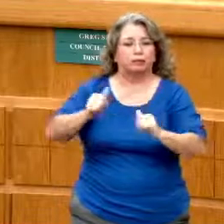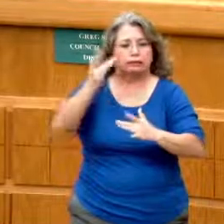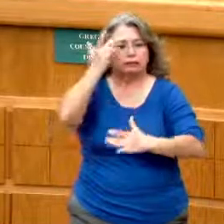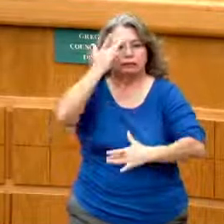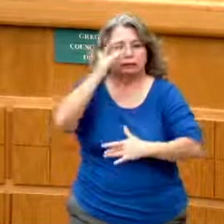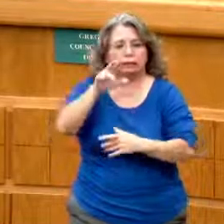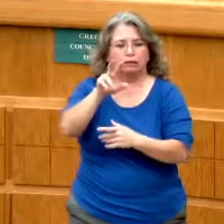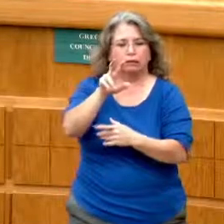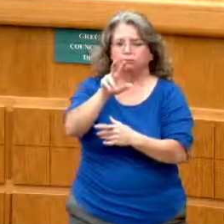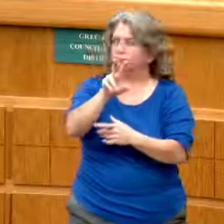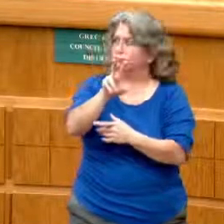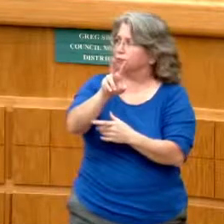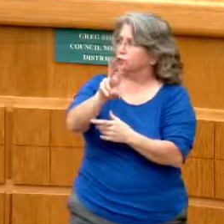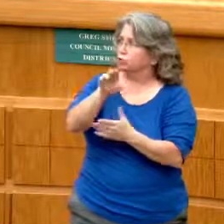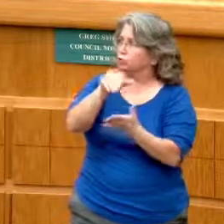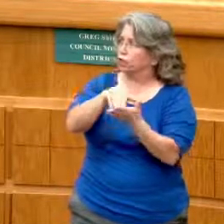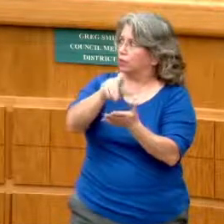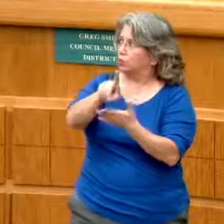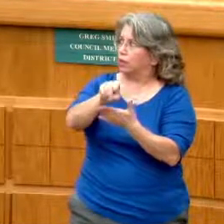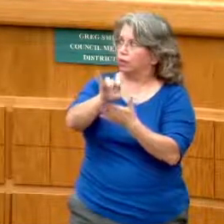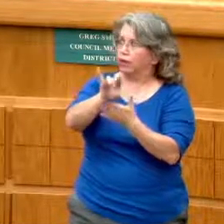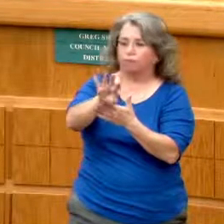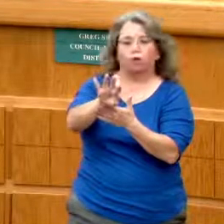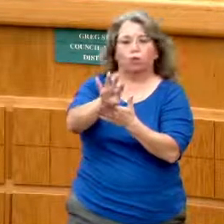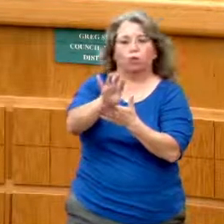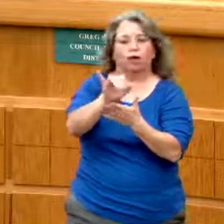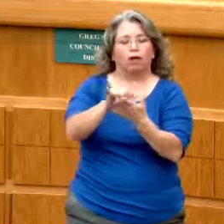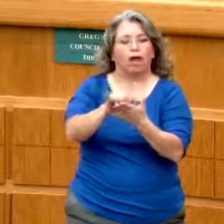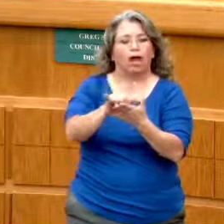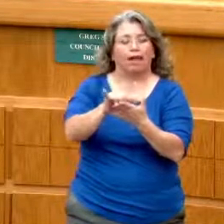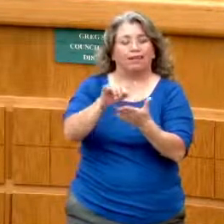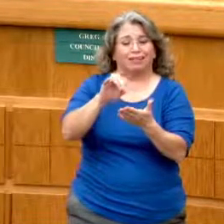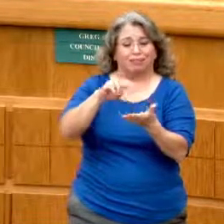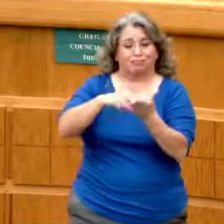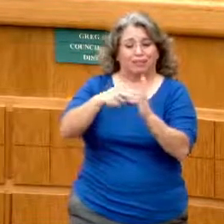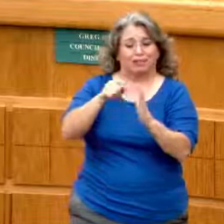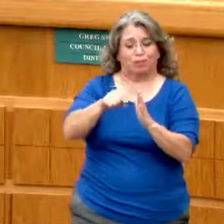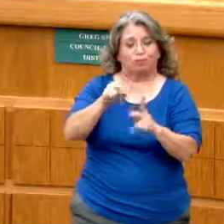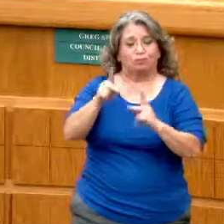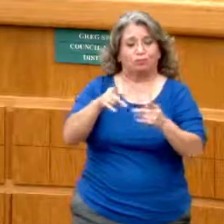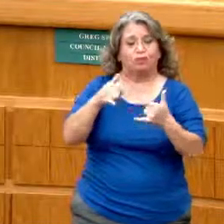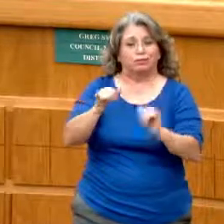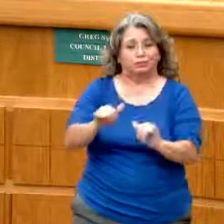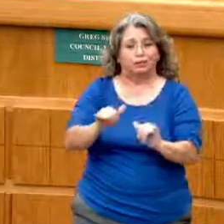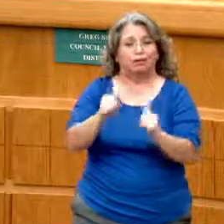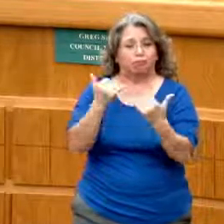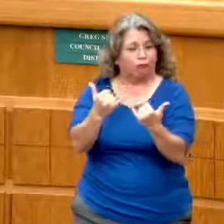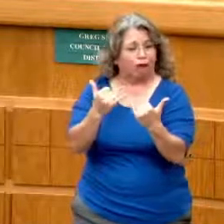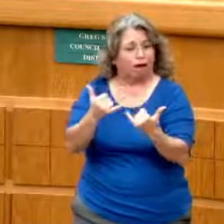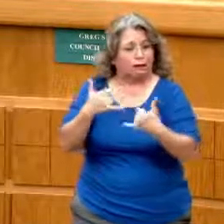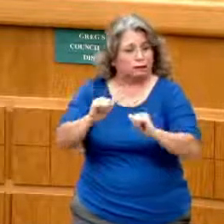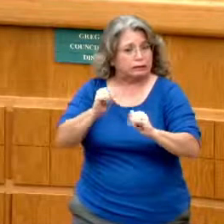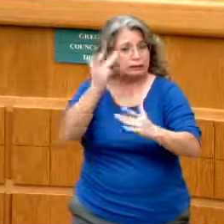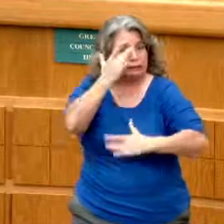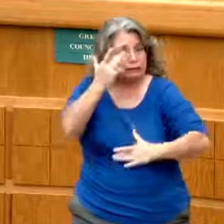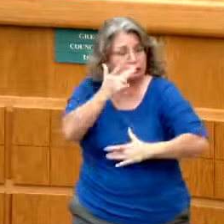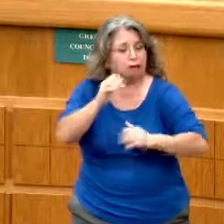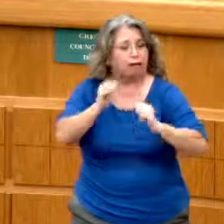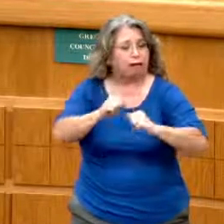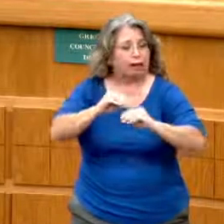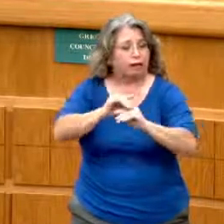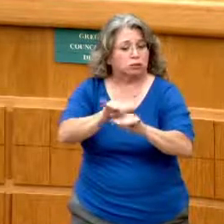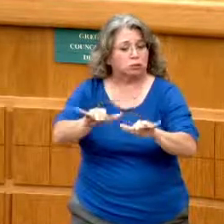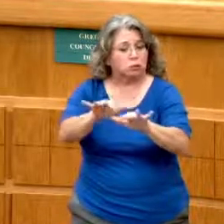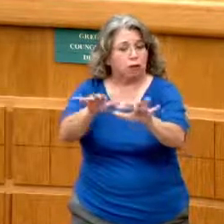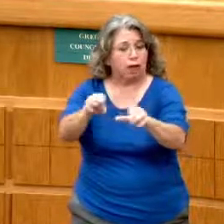2,804, and that's the really concerning number to us because these people have active COVID-19 and can actually still spread that in the community if